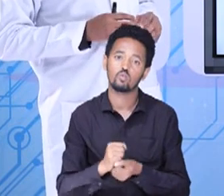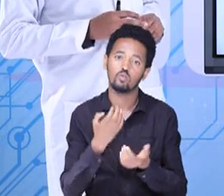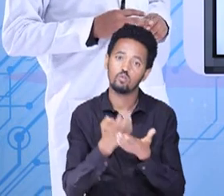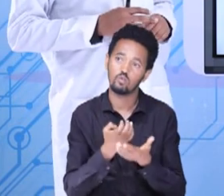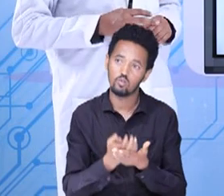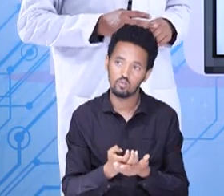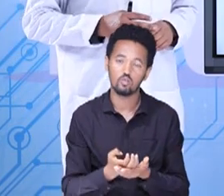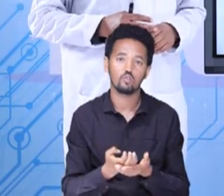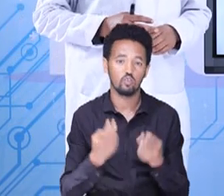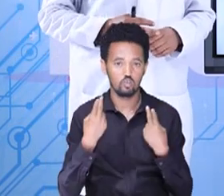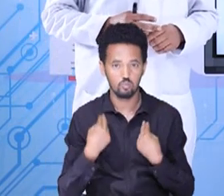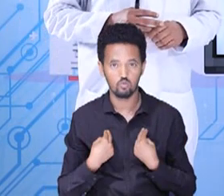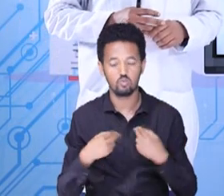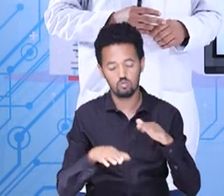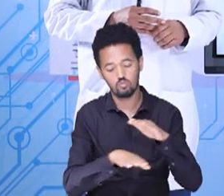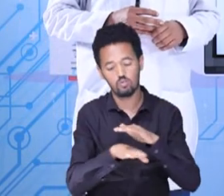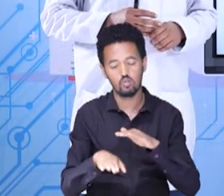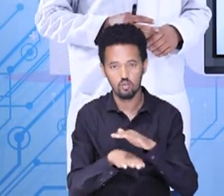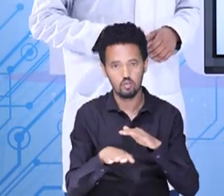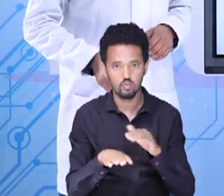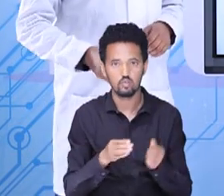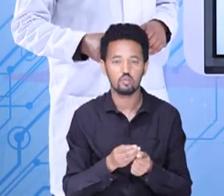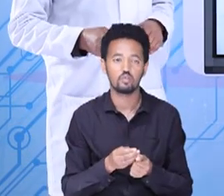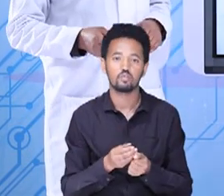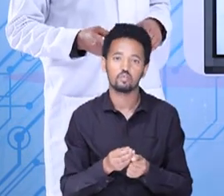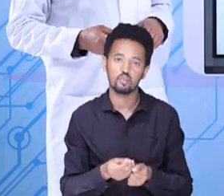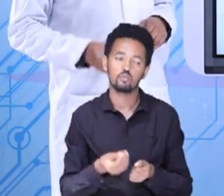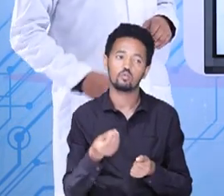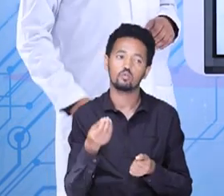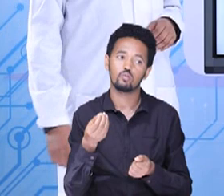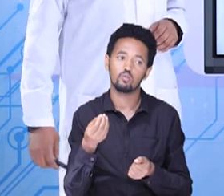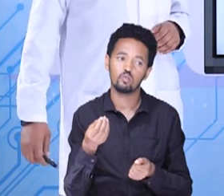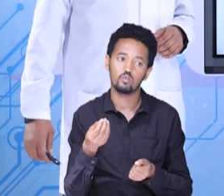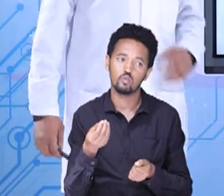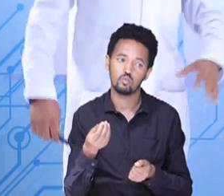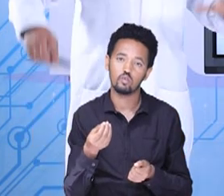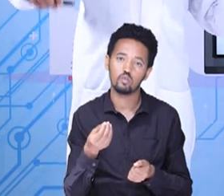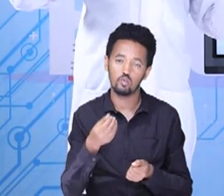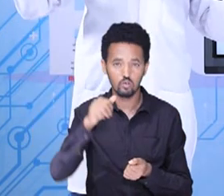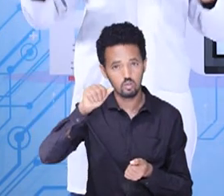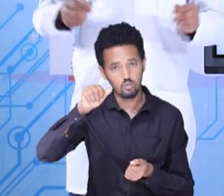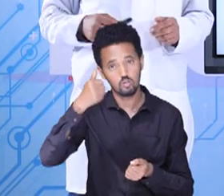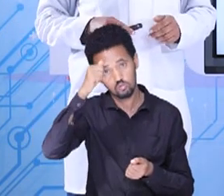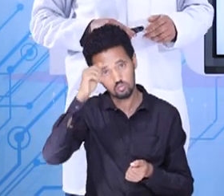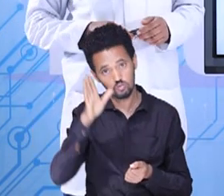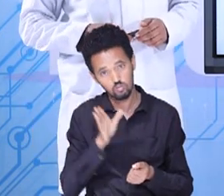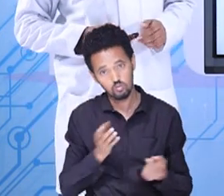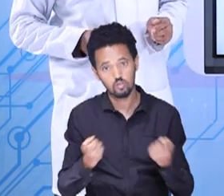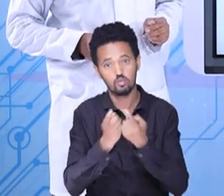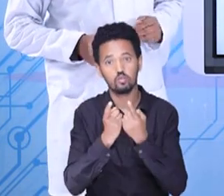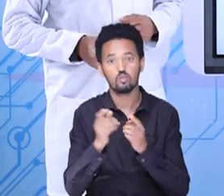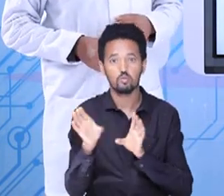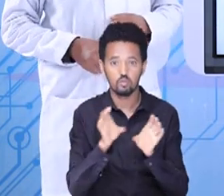financial policy was under the domination of Emperor Haile Selassie. He also organized